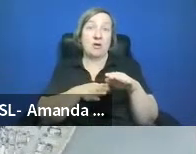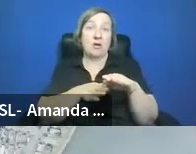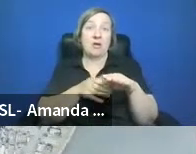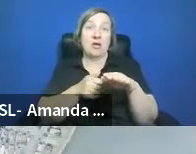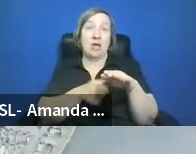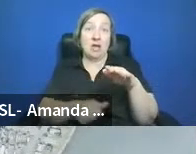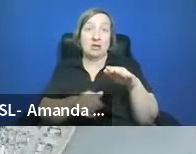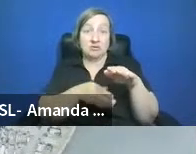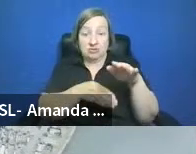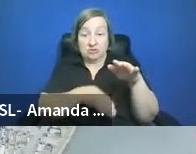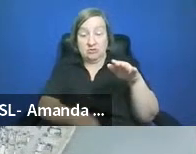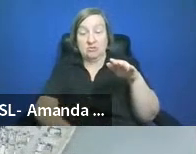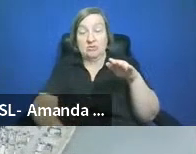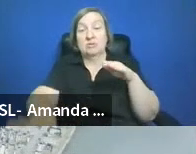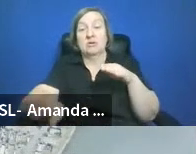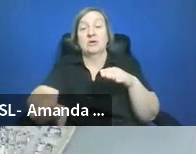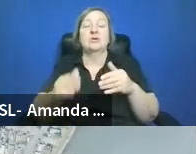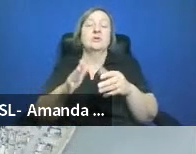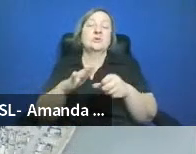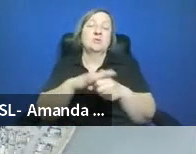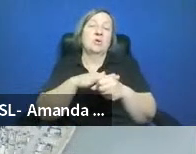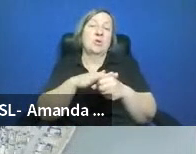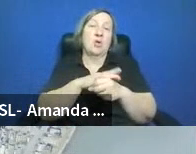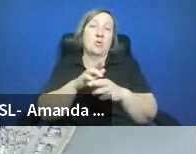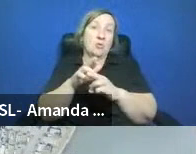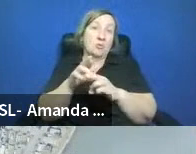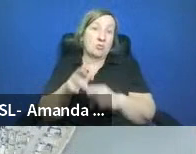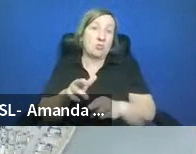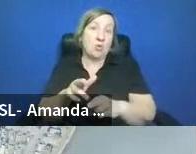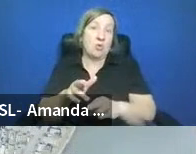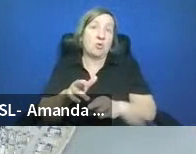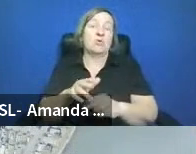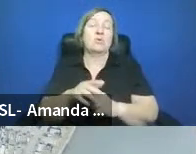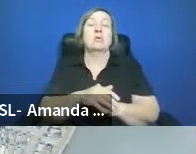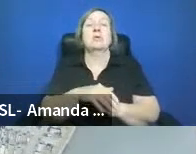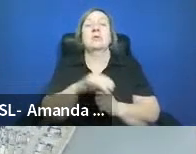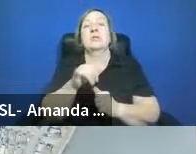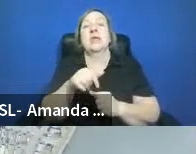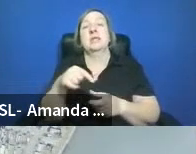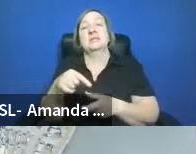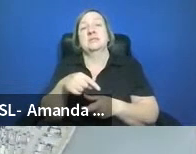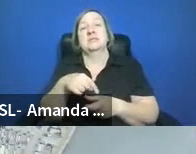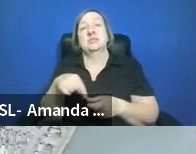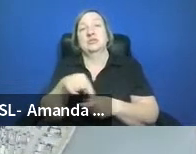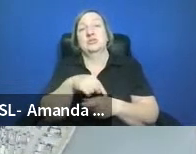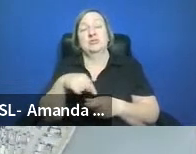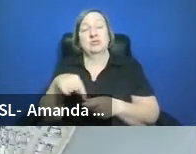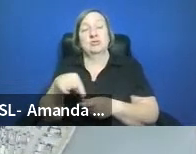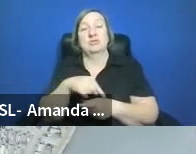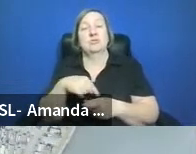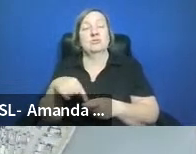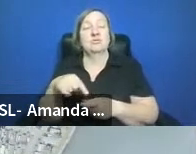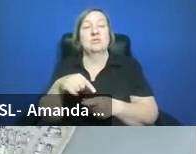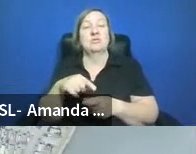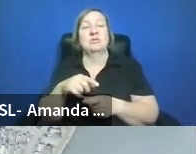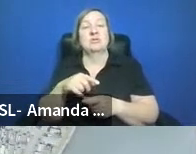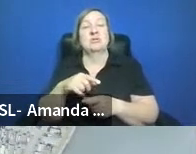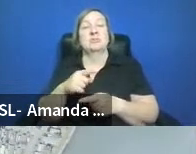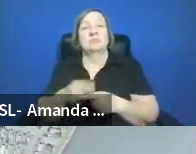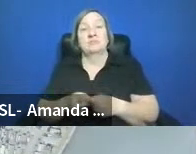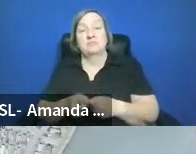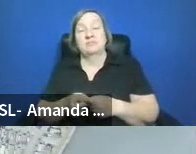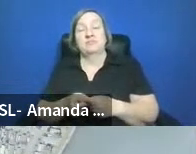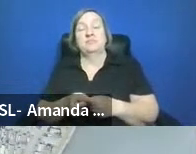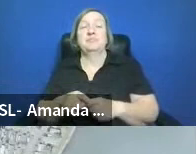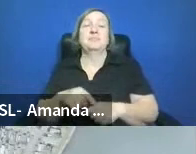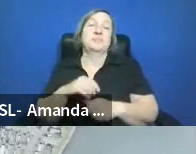interchange up to a local roadway. I'm pointing to that as this circular intersection here.